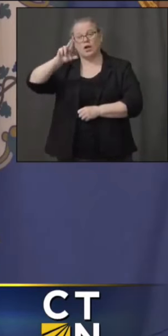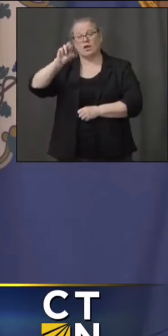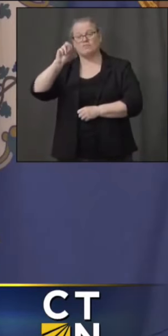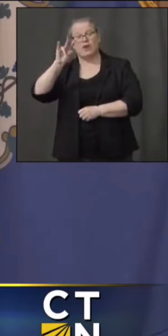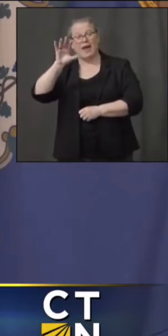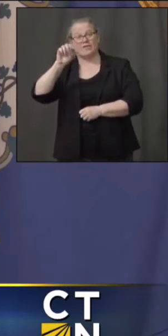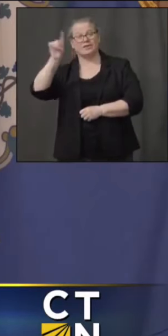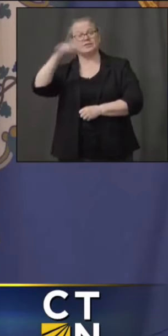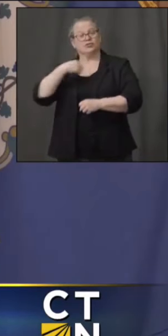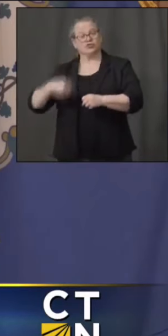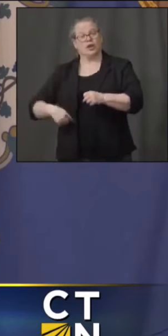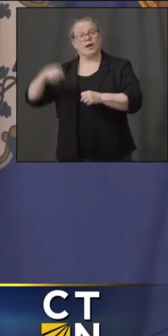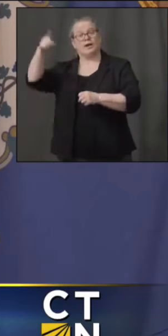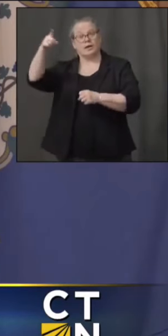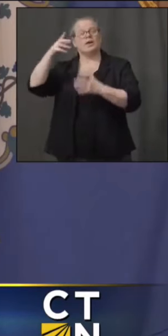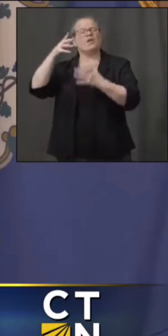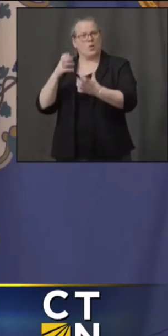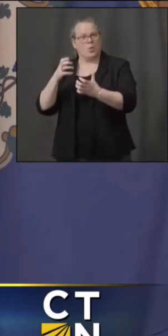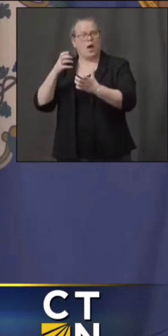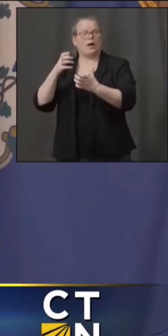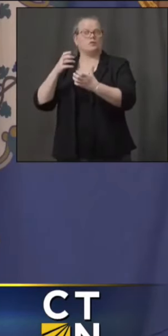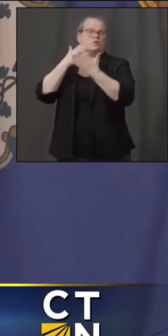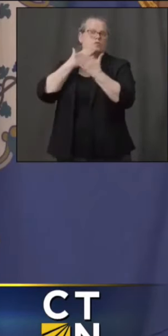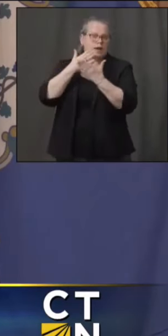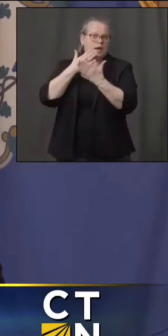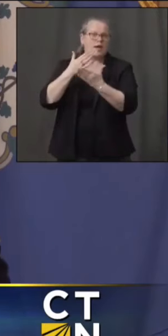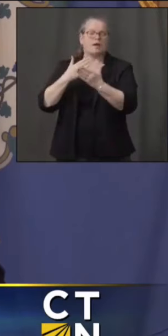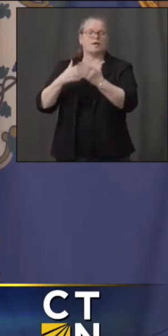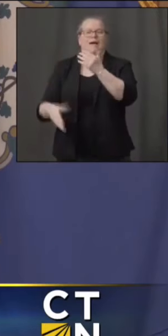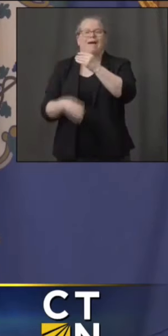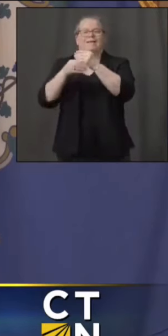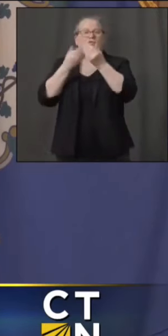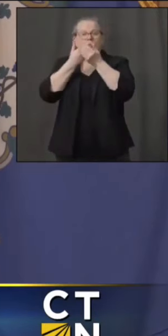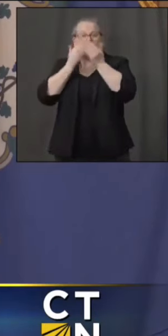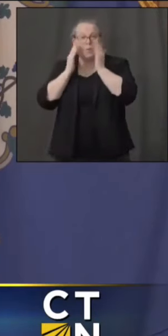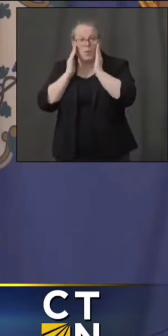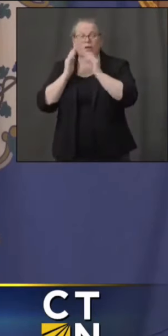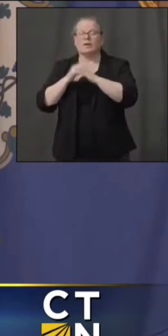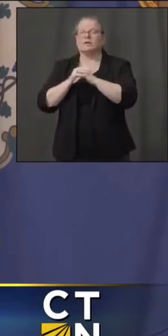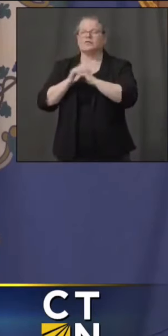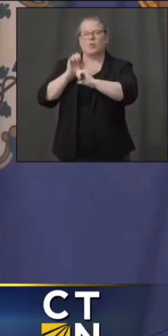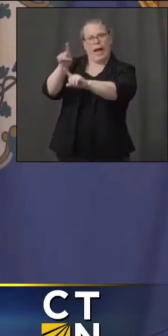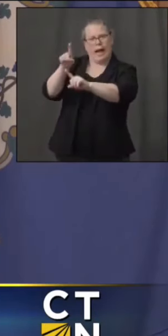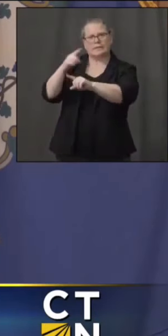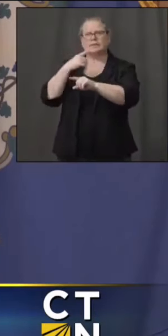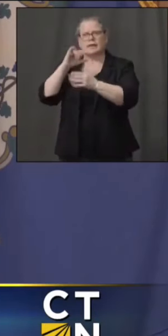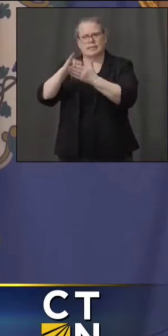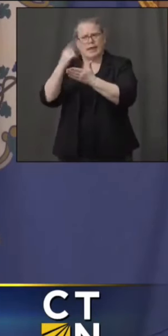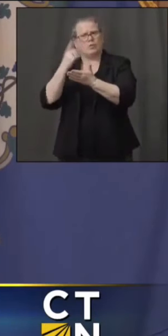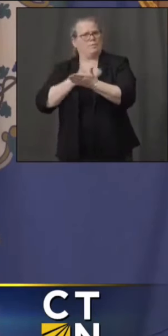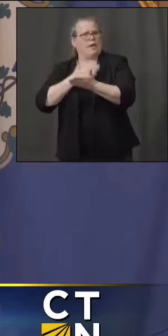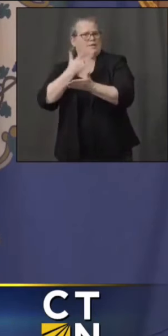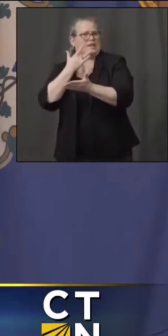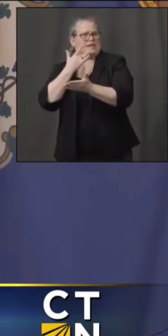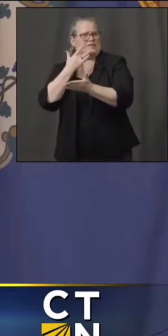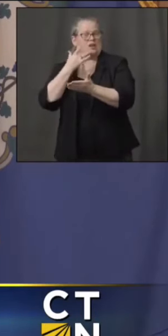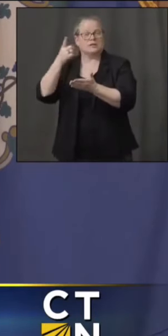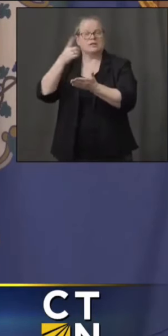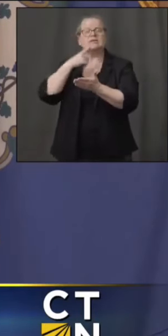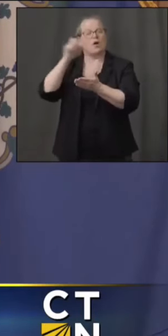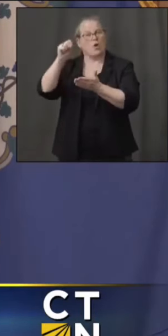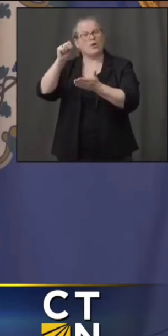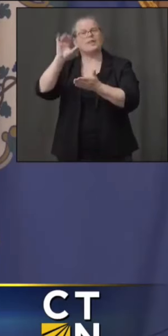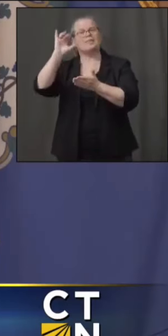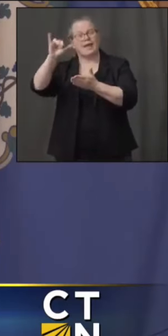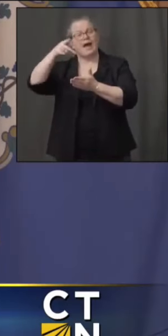masks. And I asked about Shandong province. Of course, I told him it was one of my favorite provinces. And he said, yes, this is the sister province to